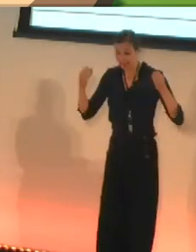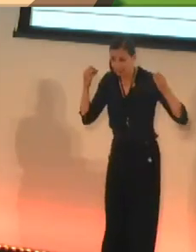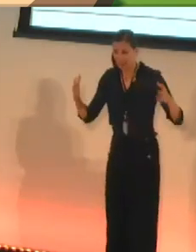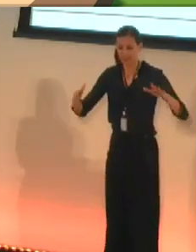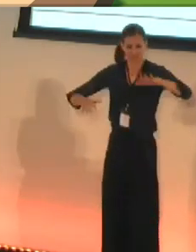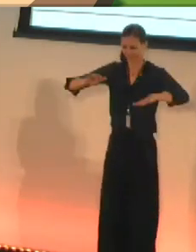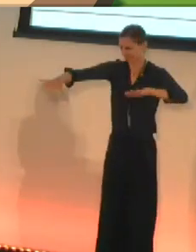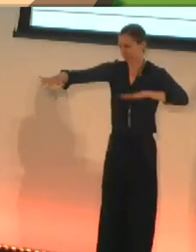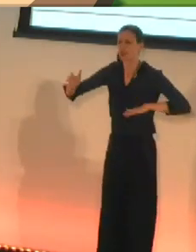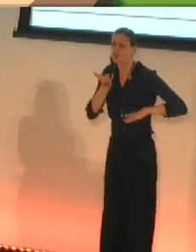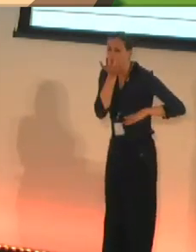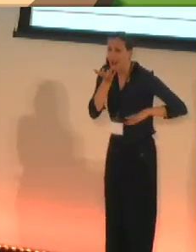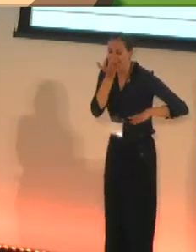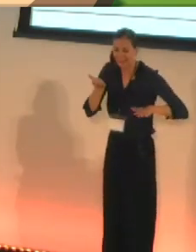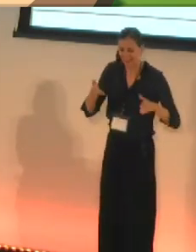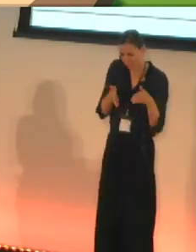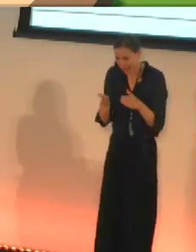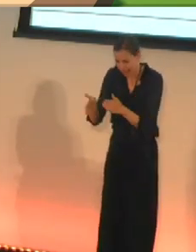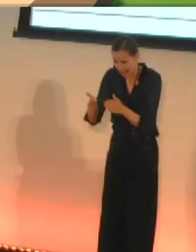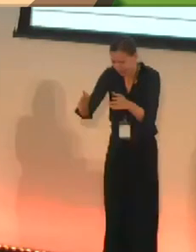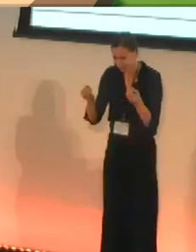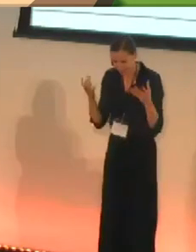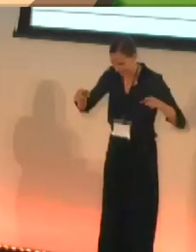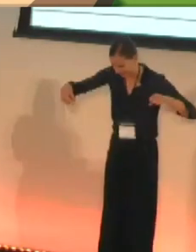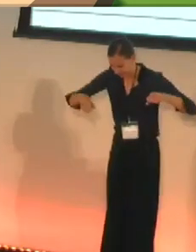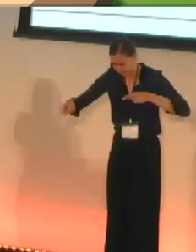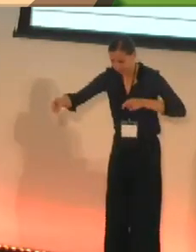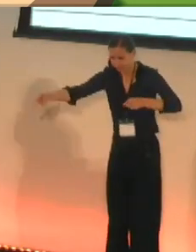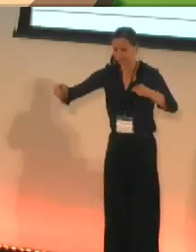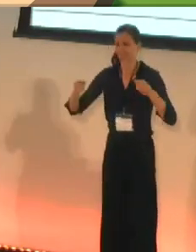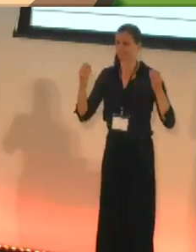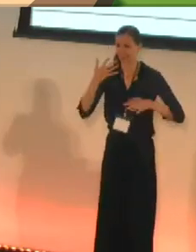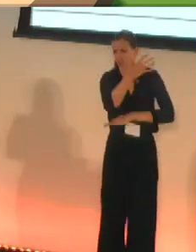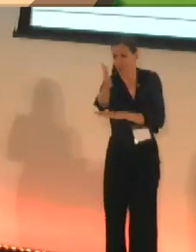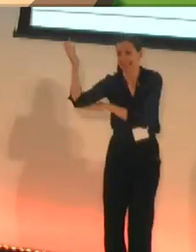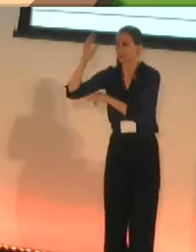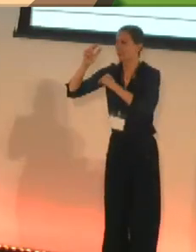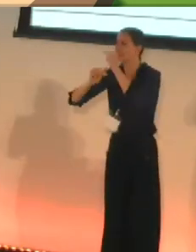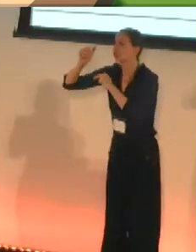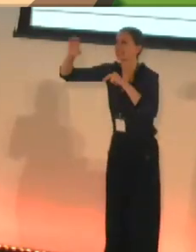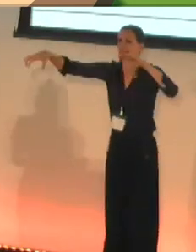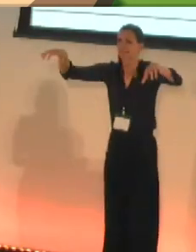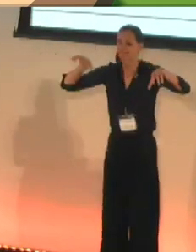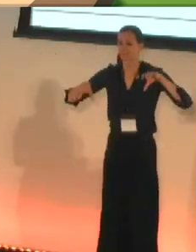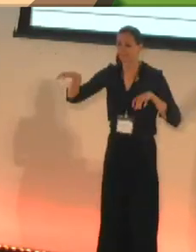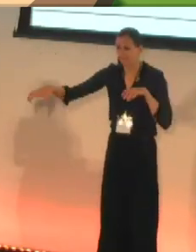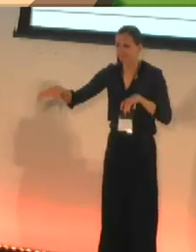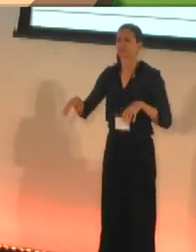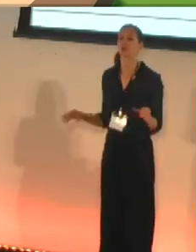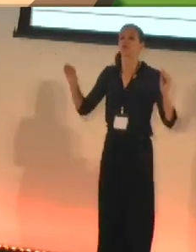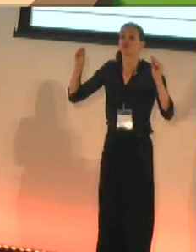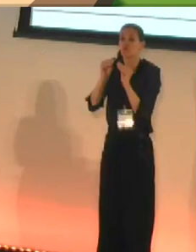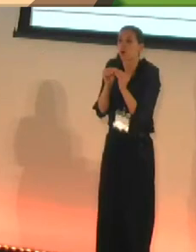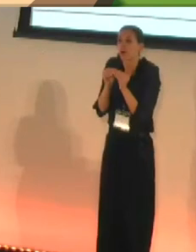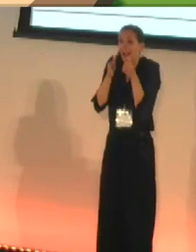as crisscrossing pathways that cut throughout the whole park, trees scattered all over, buildings and structures all over as well, far more